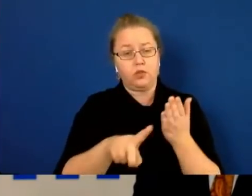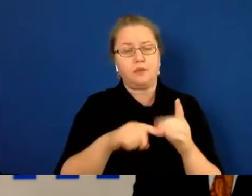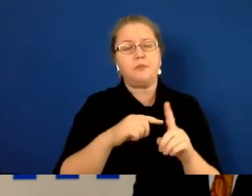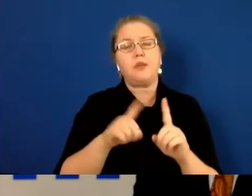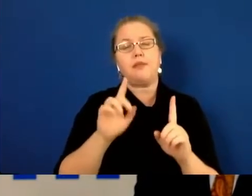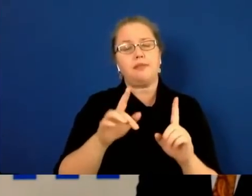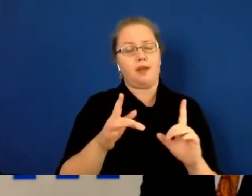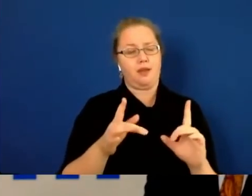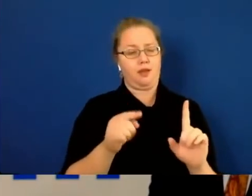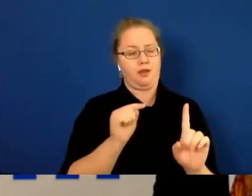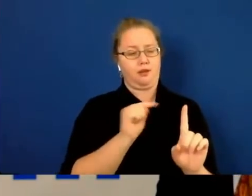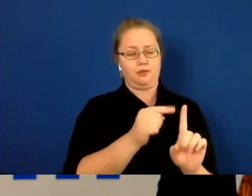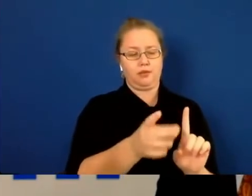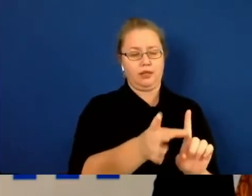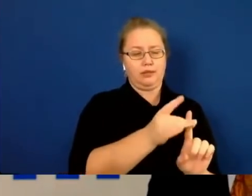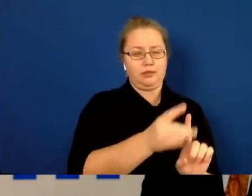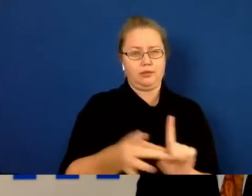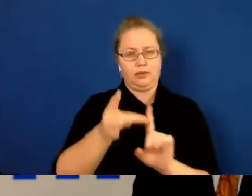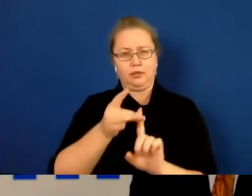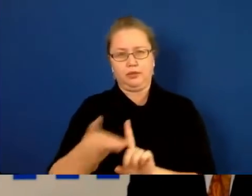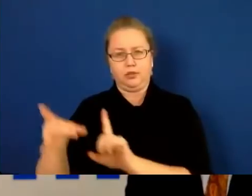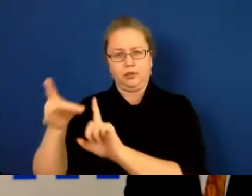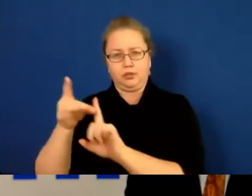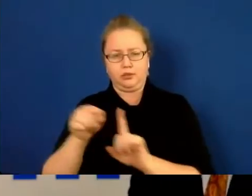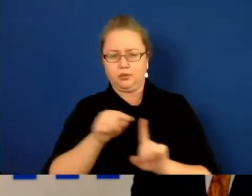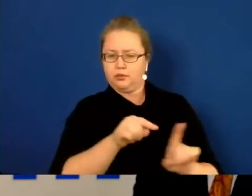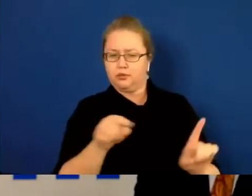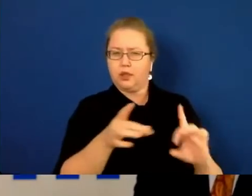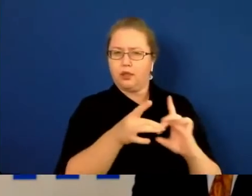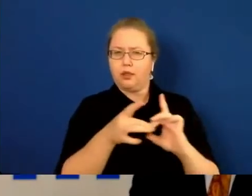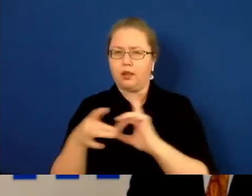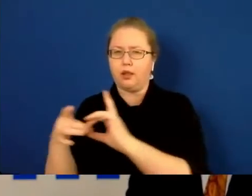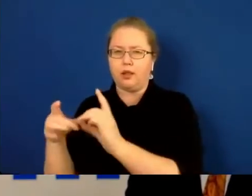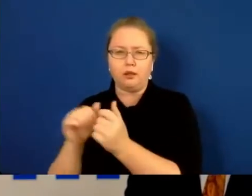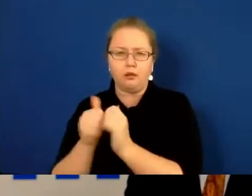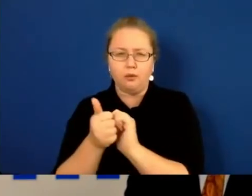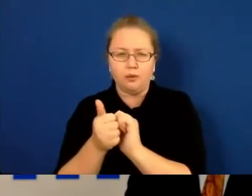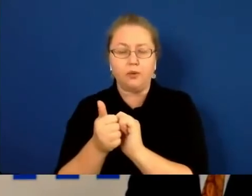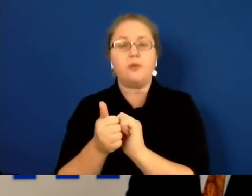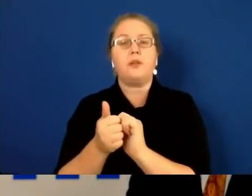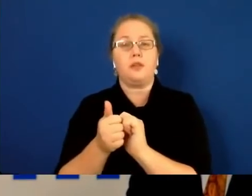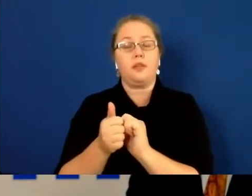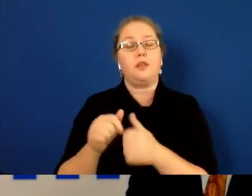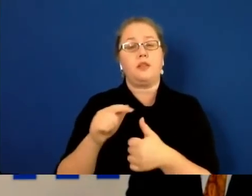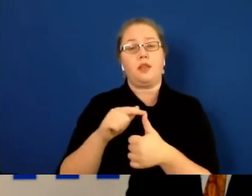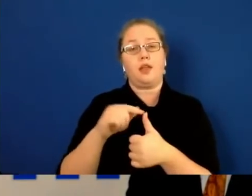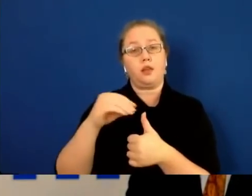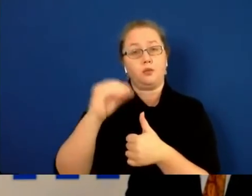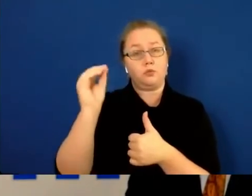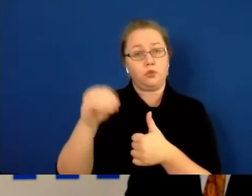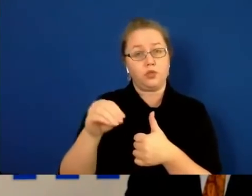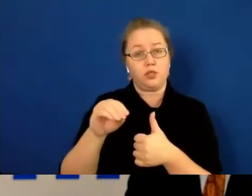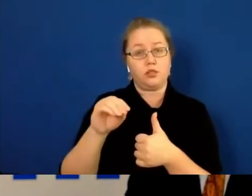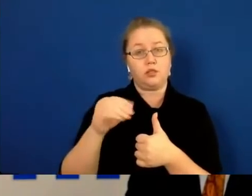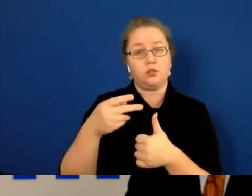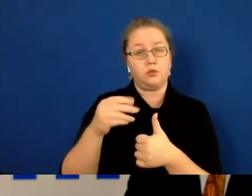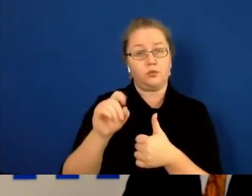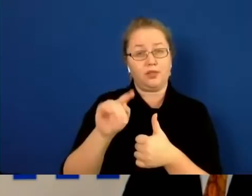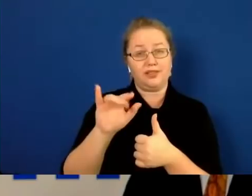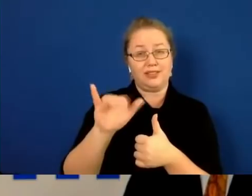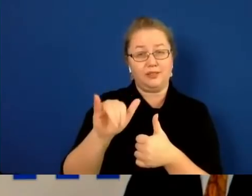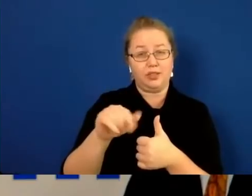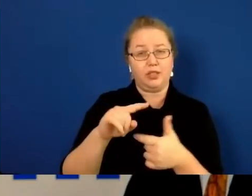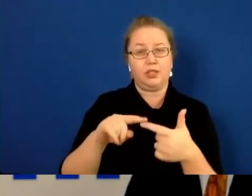know, when we would take activities in schools, there are a number of measures that we look at. We look at